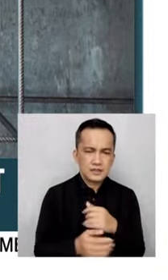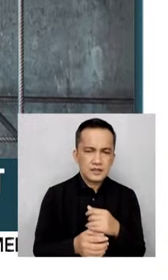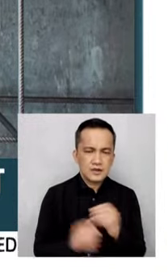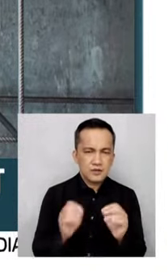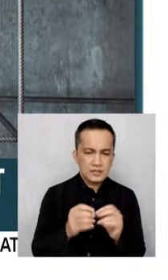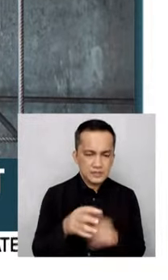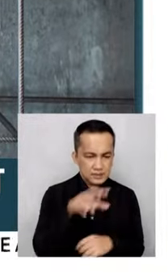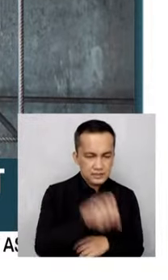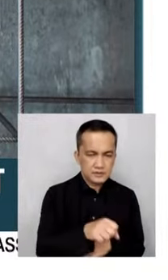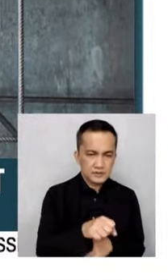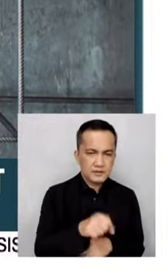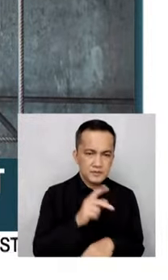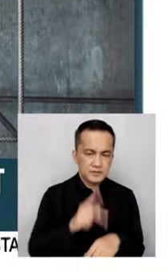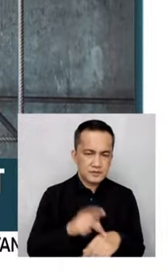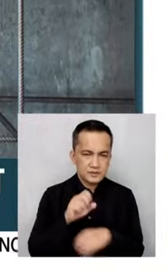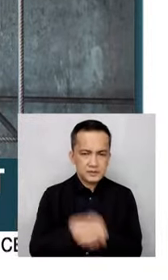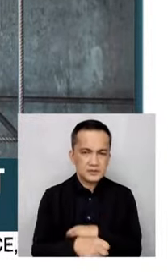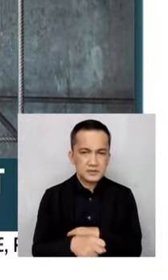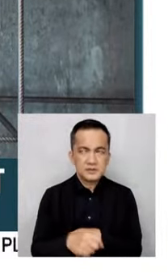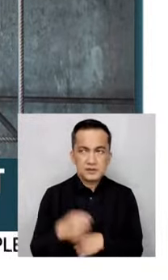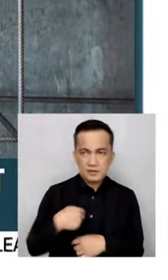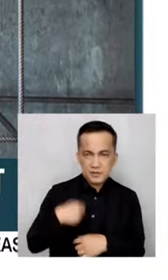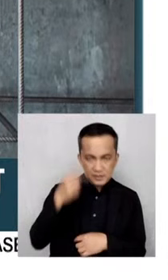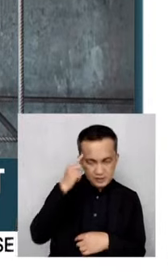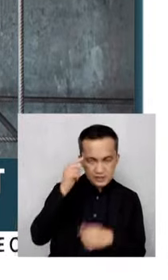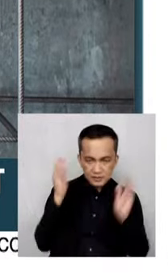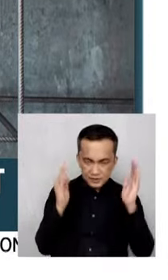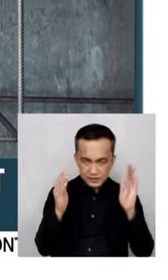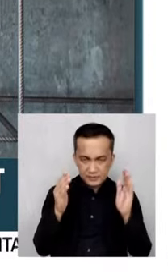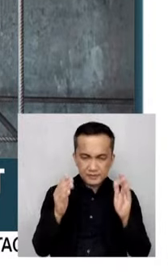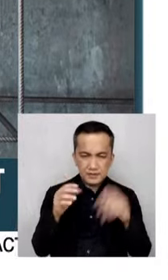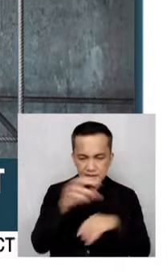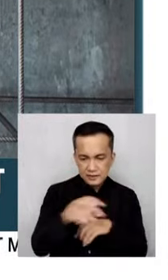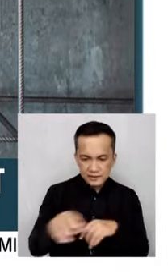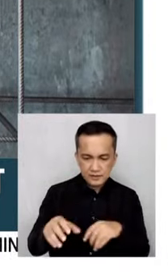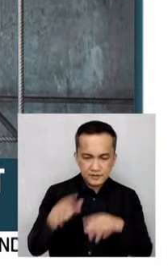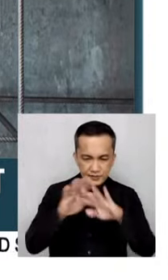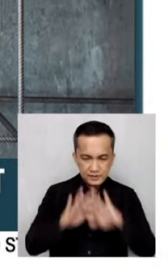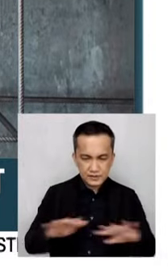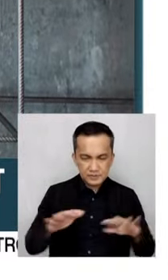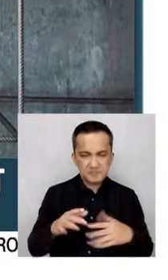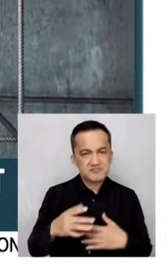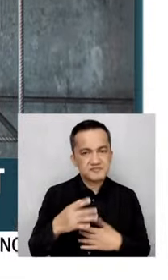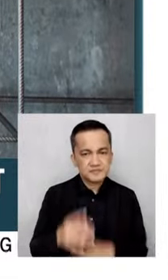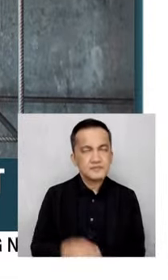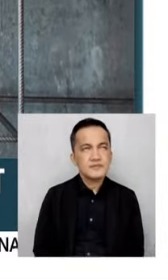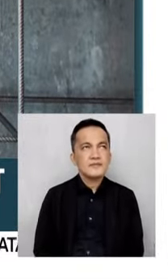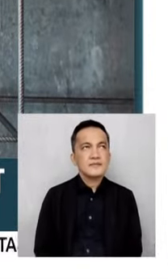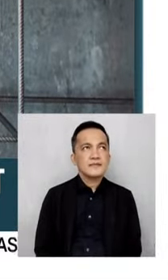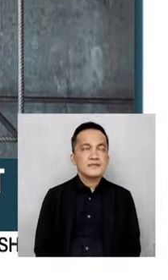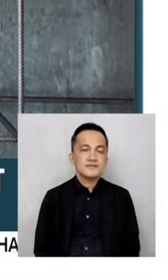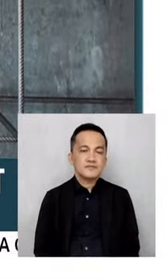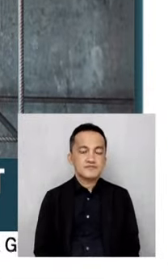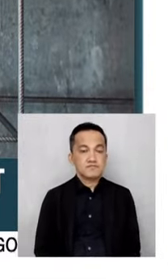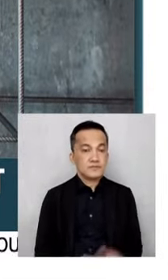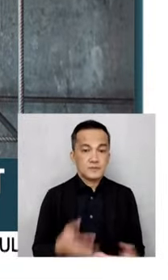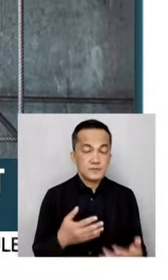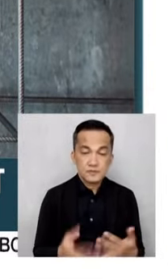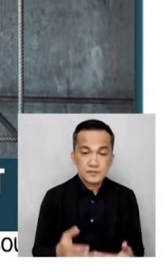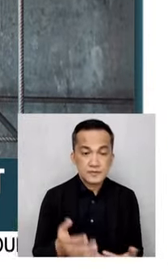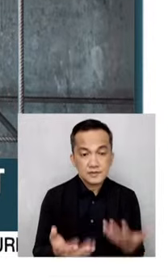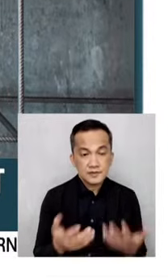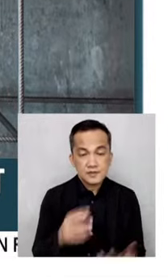I mean, I think Malaysia would be interested. Our neighbors in ASEAN would probably be interested. Even Vietnam,